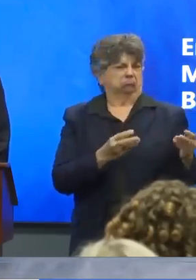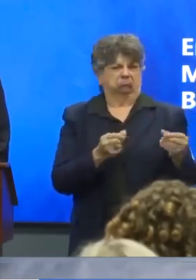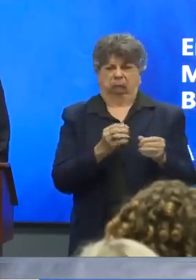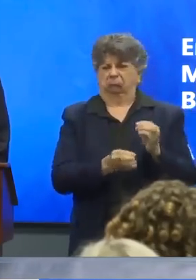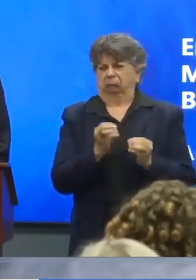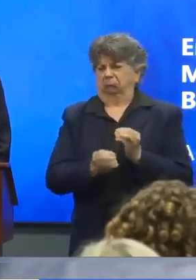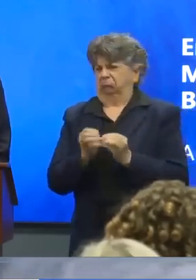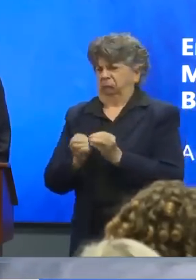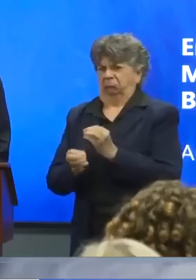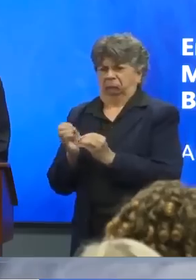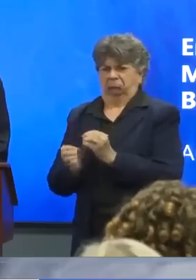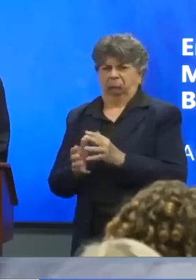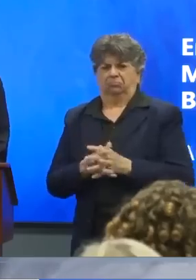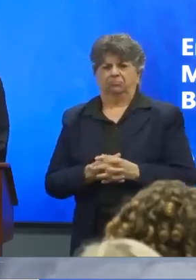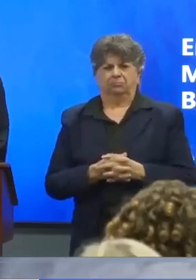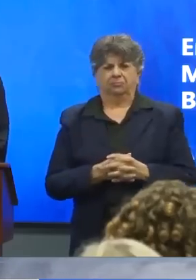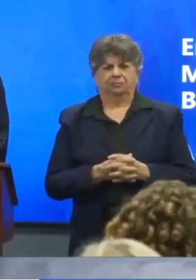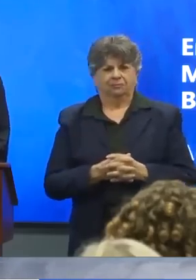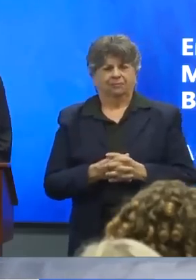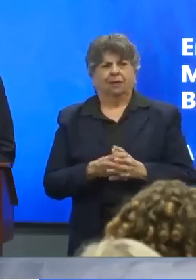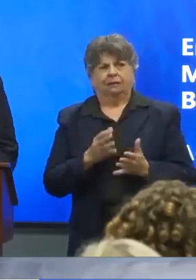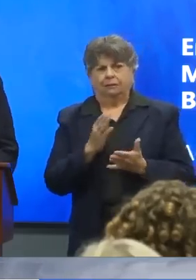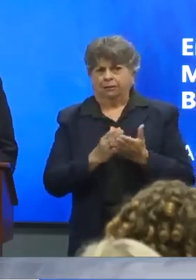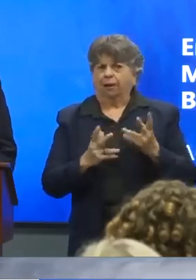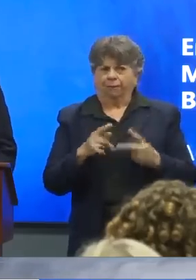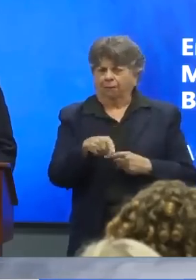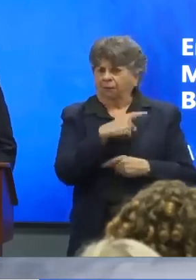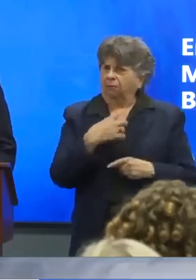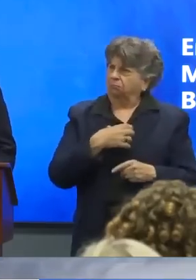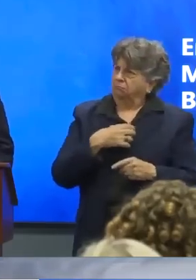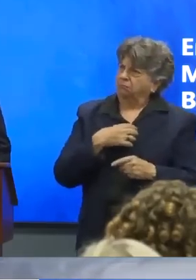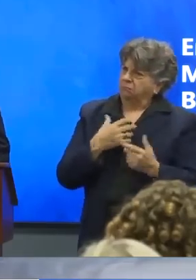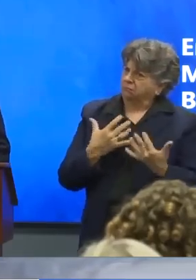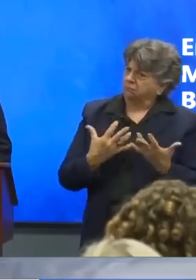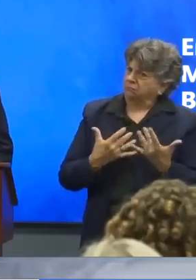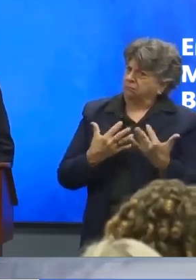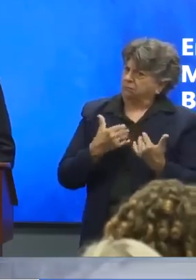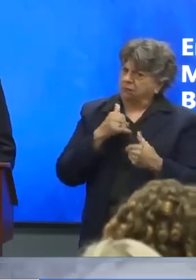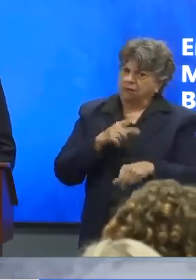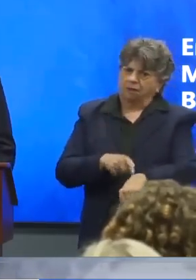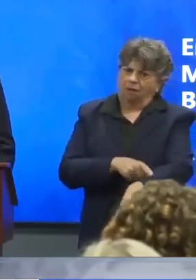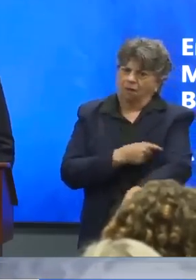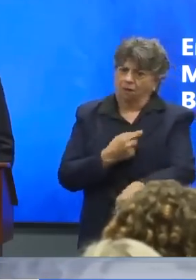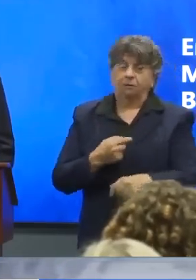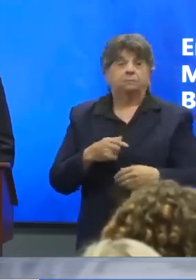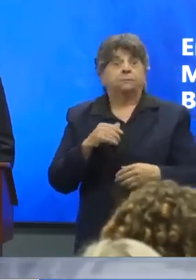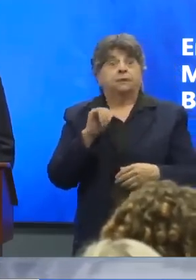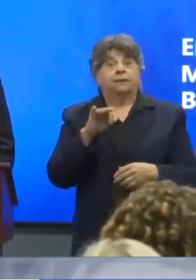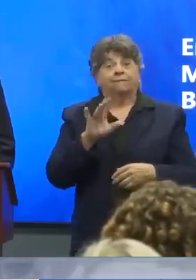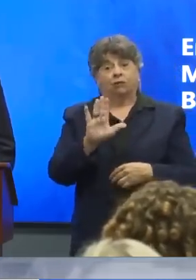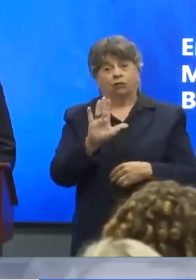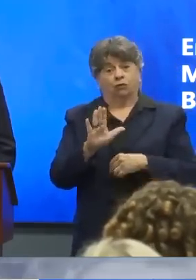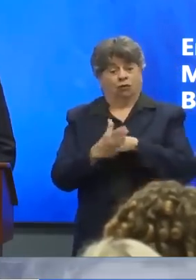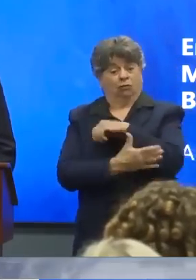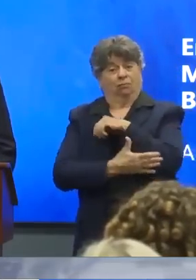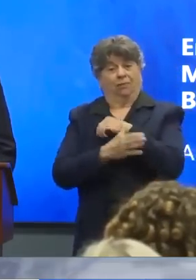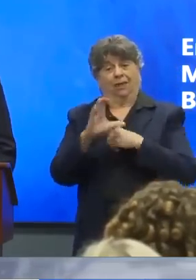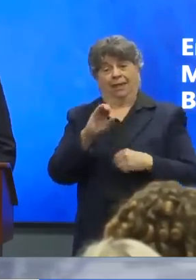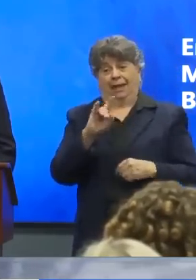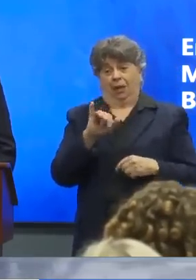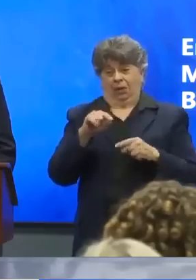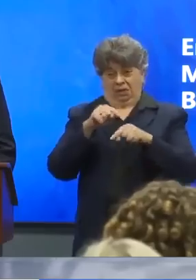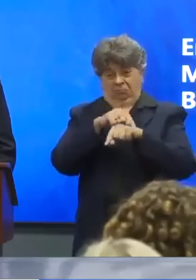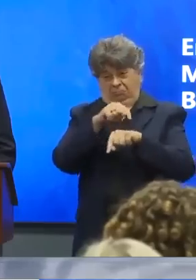get that power back on as quickly as possible. If counties need additional resources, and we basically have all the Gulf Coast